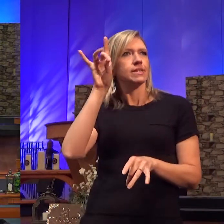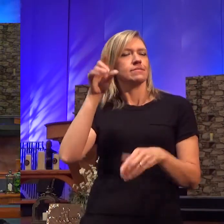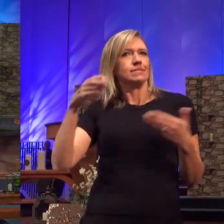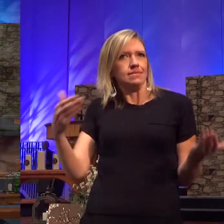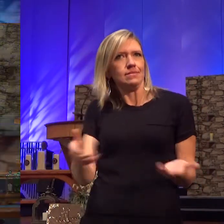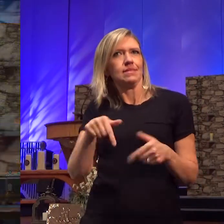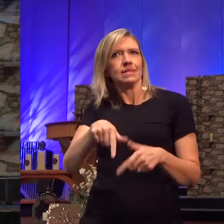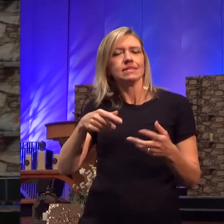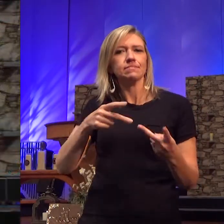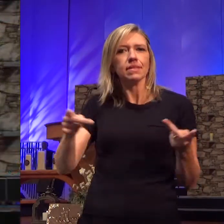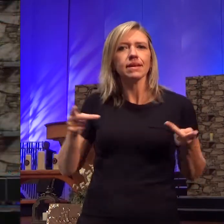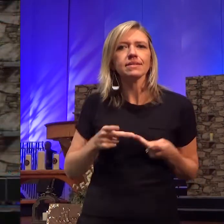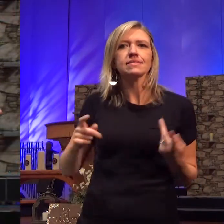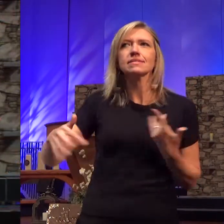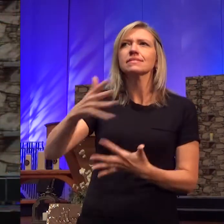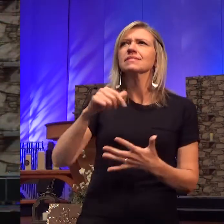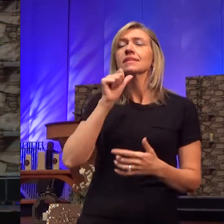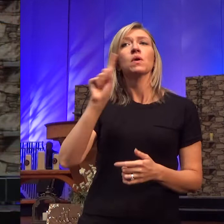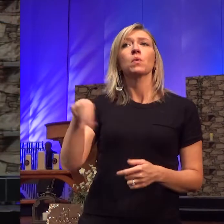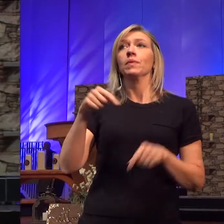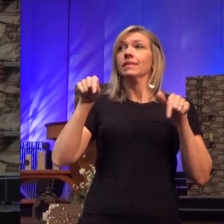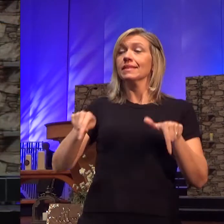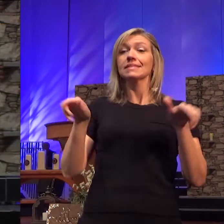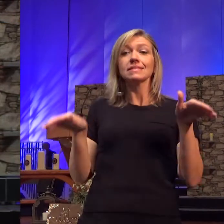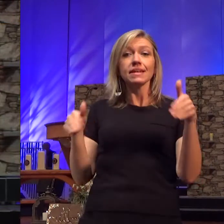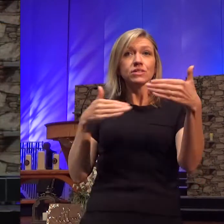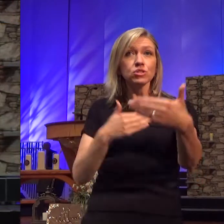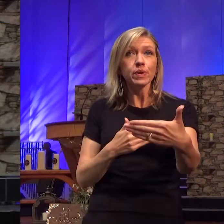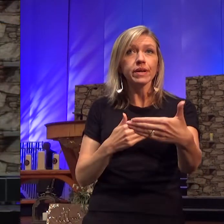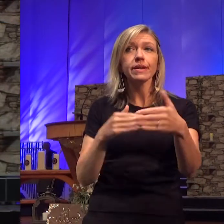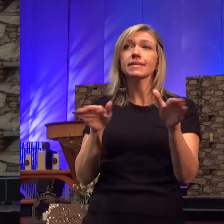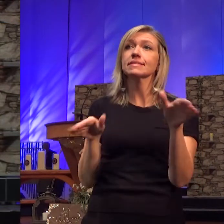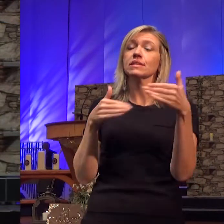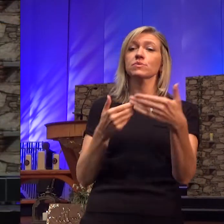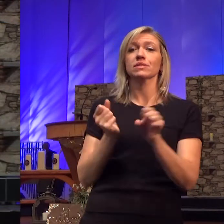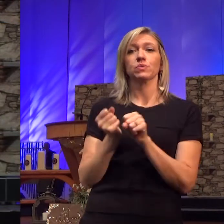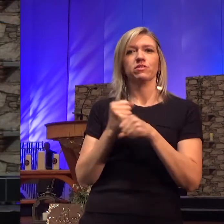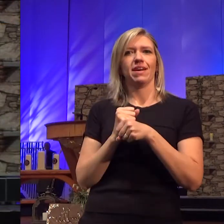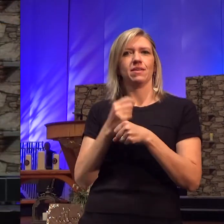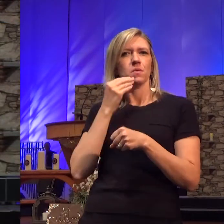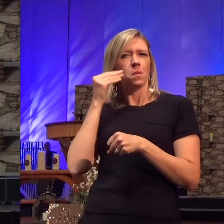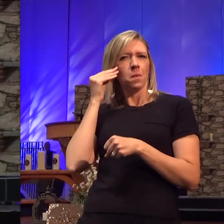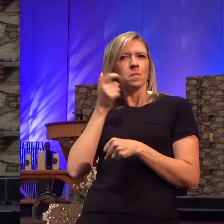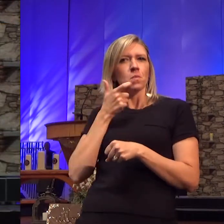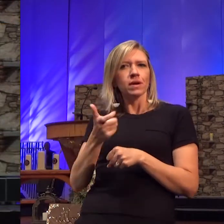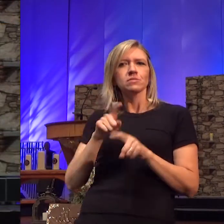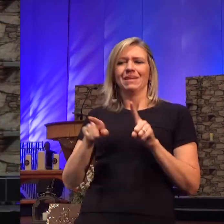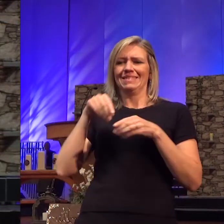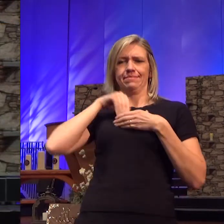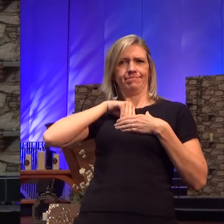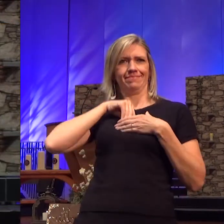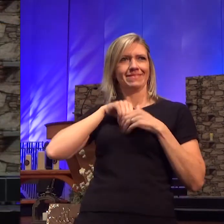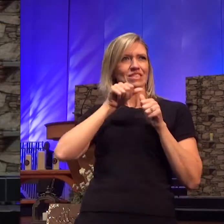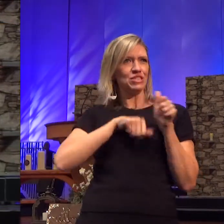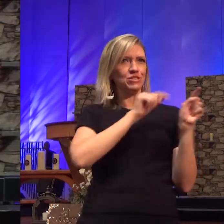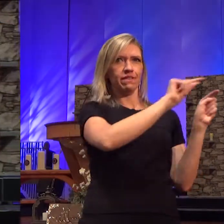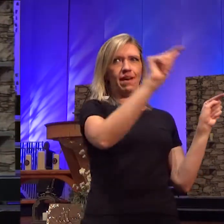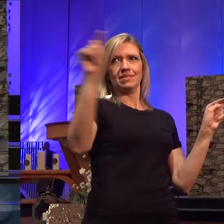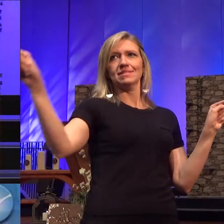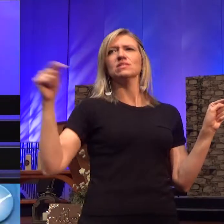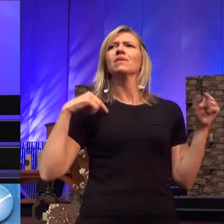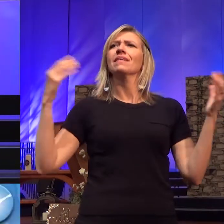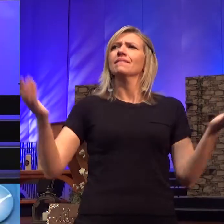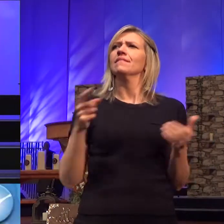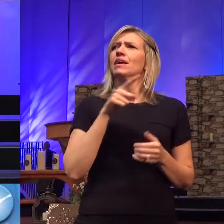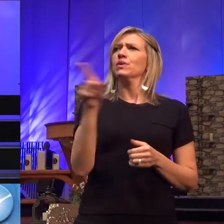Spirit is in this place, not only in our sanctuary and the sanctuaries we create watching at home, but in each and every one of us. So I invite us to begin